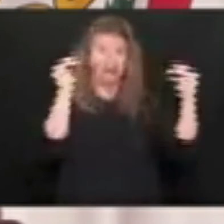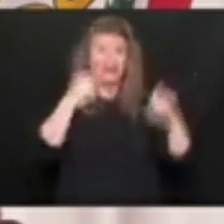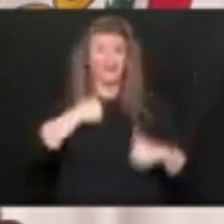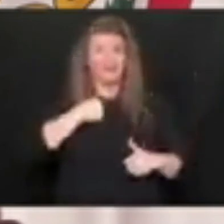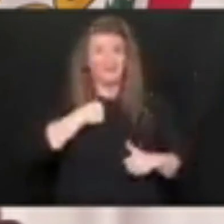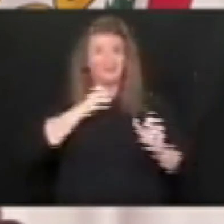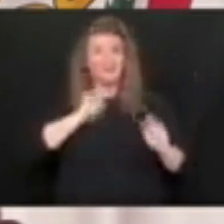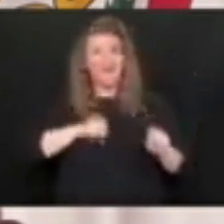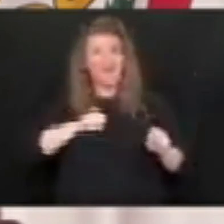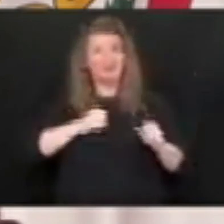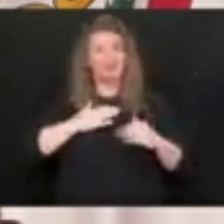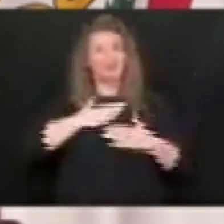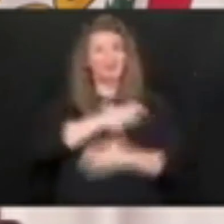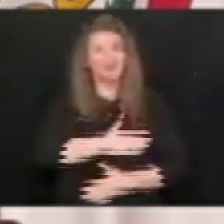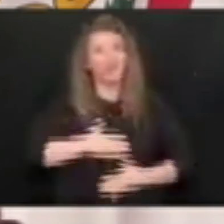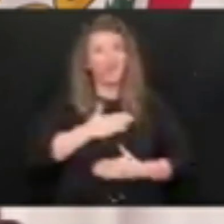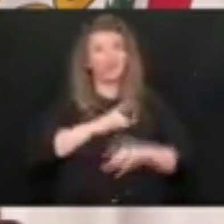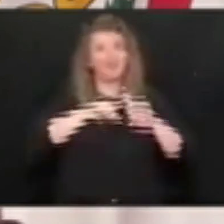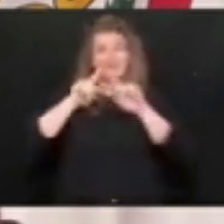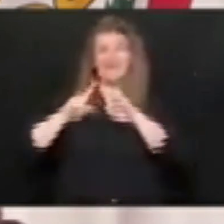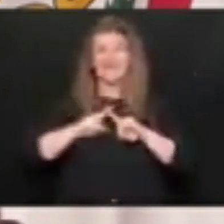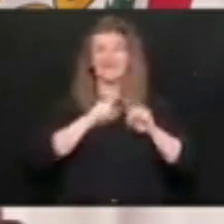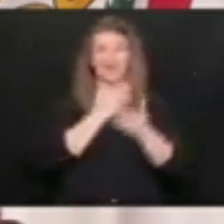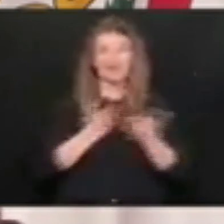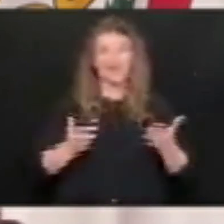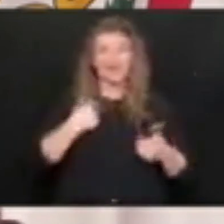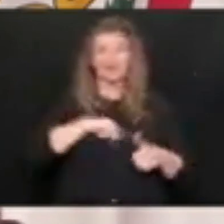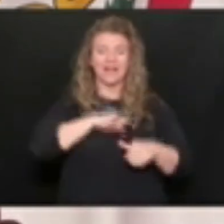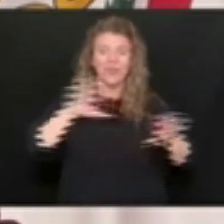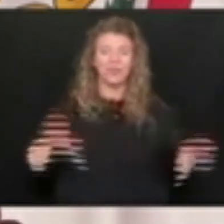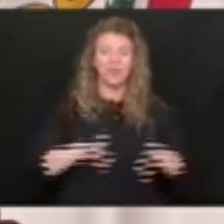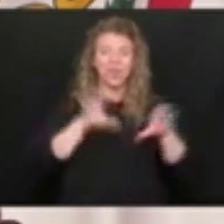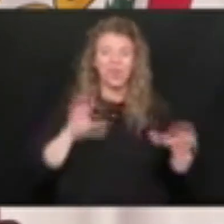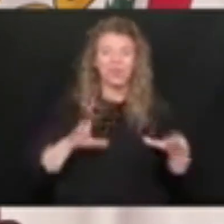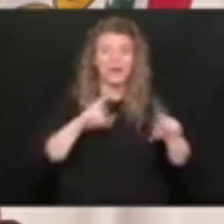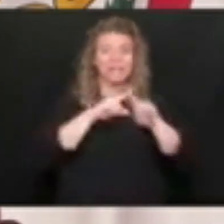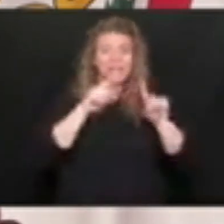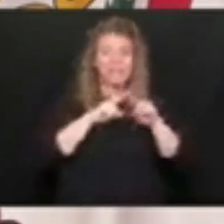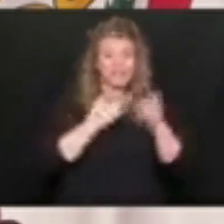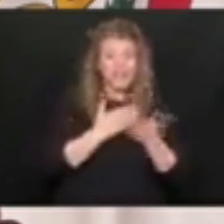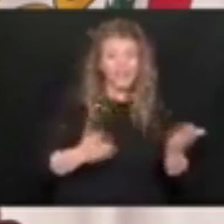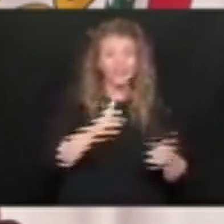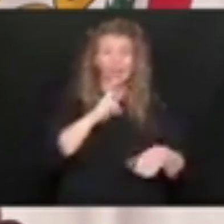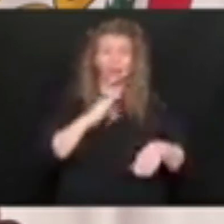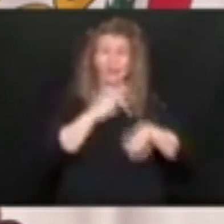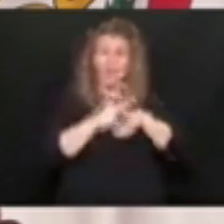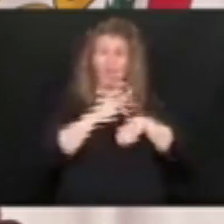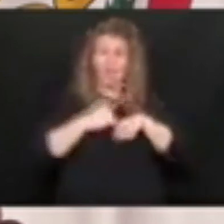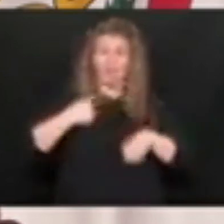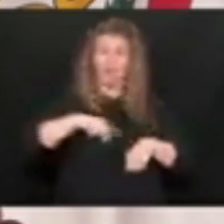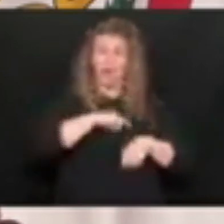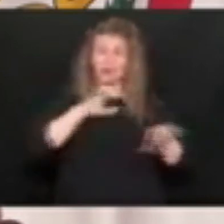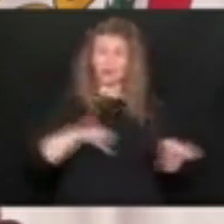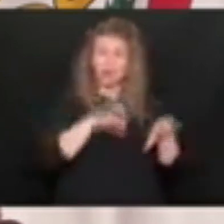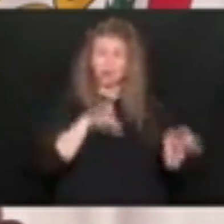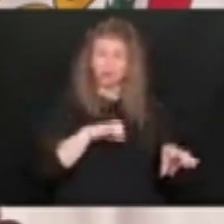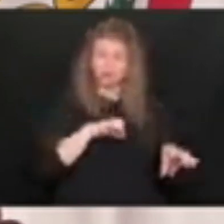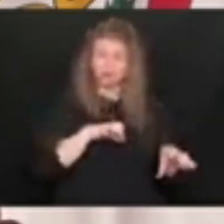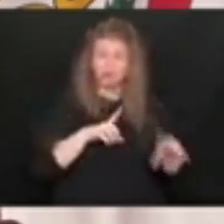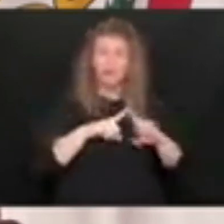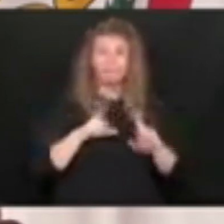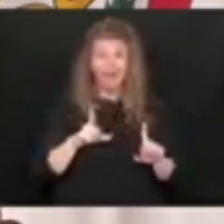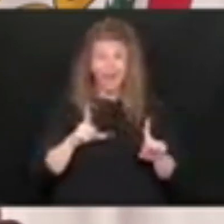enjoy all the stuff that we do and all the stuff that is available to us with the outdoors.